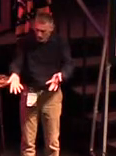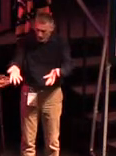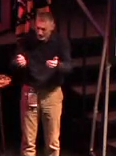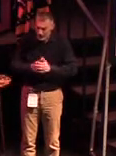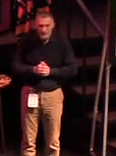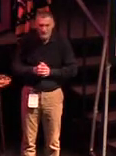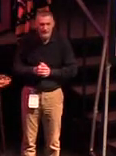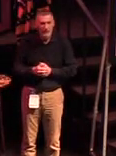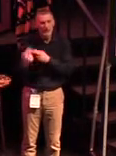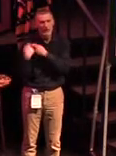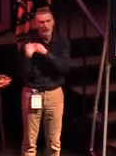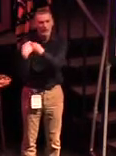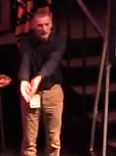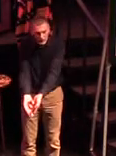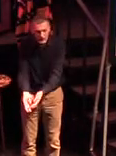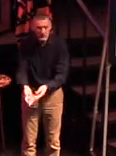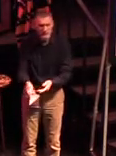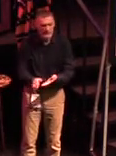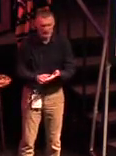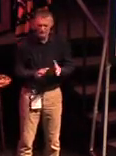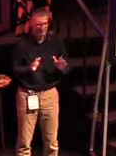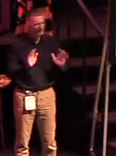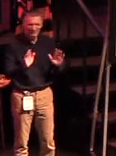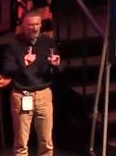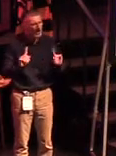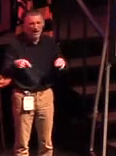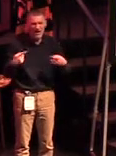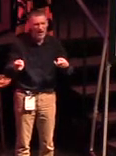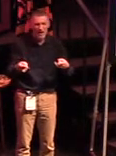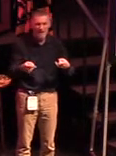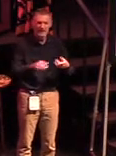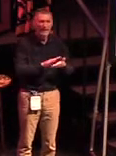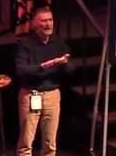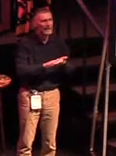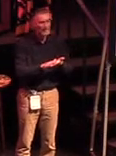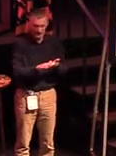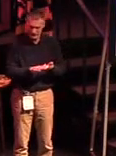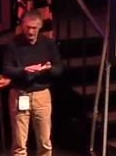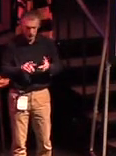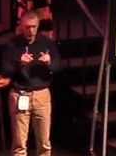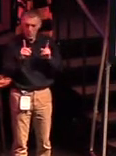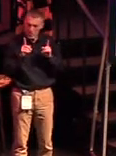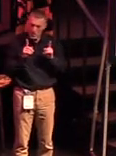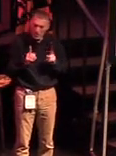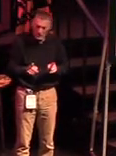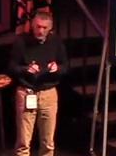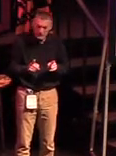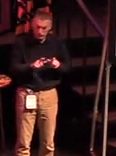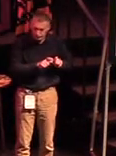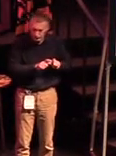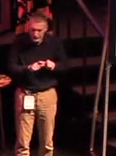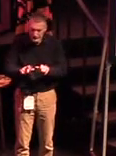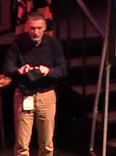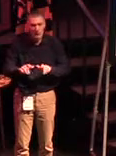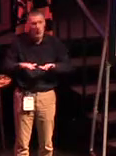the accountability of the people in power. It says to them that it's okay to be exactly how you are if you're diverse and you